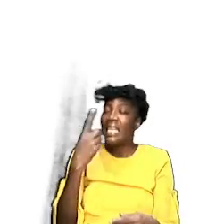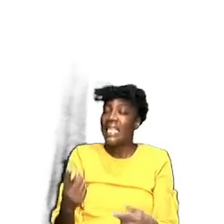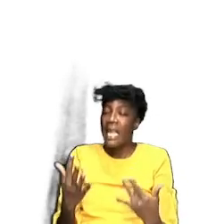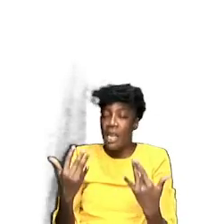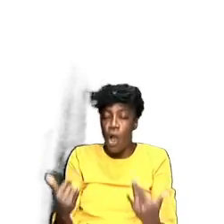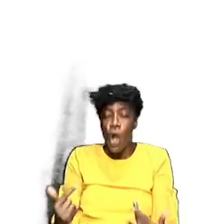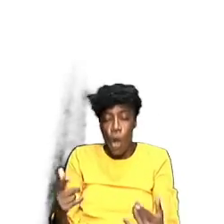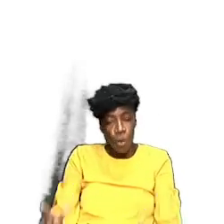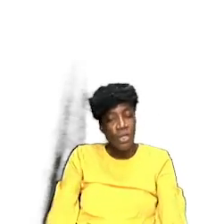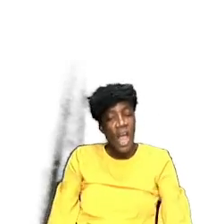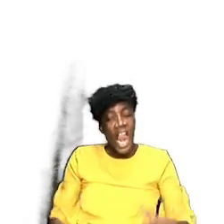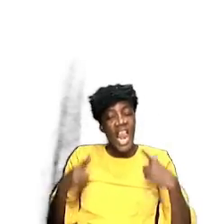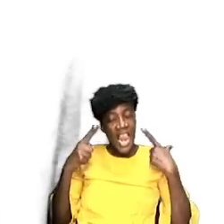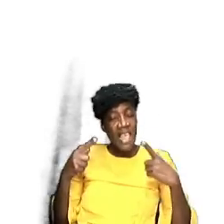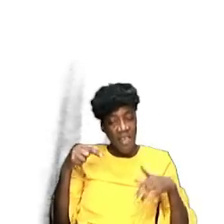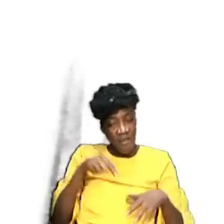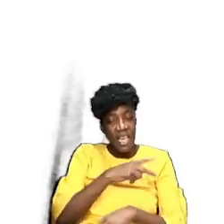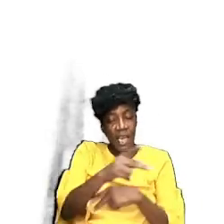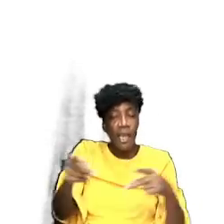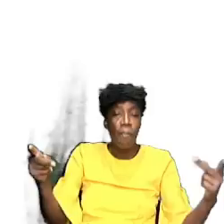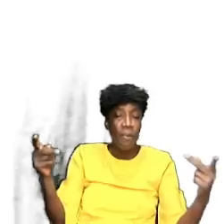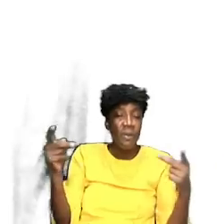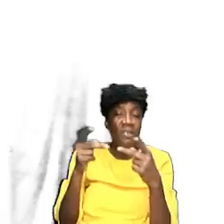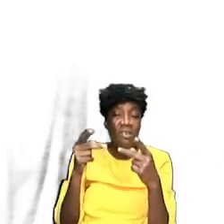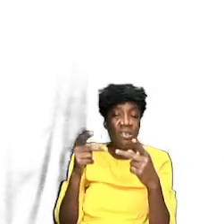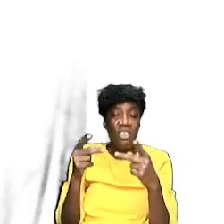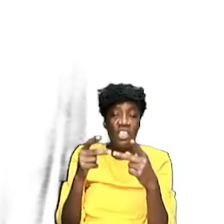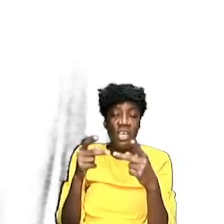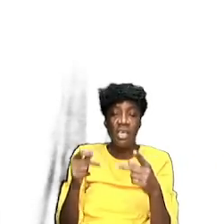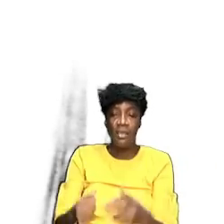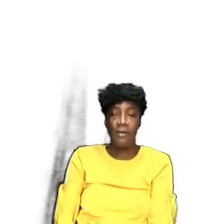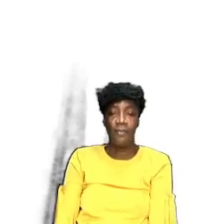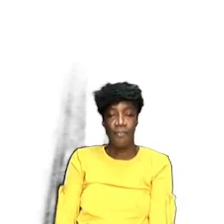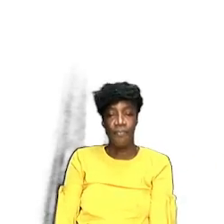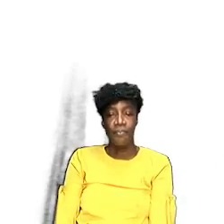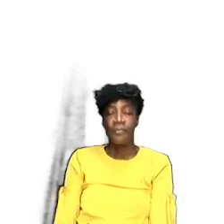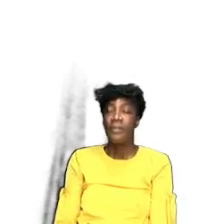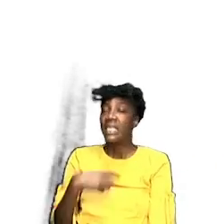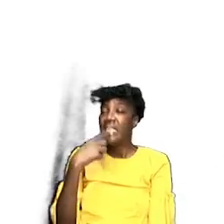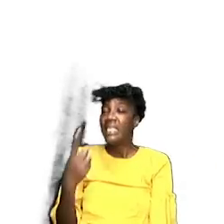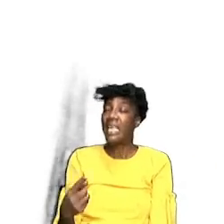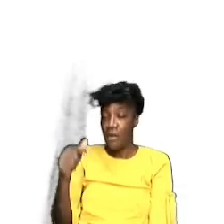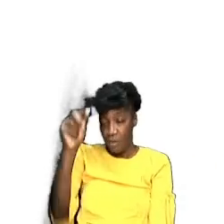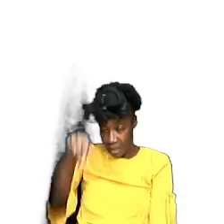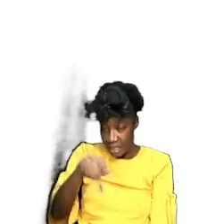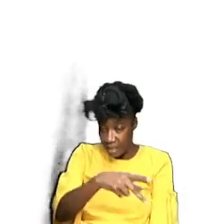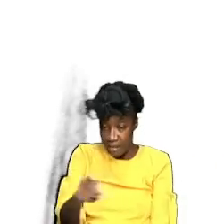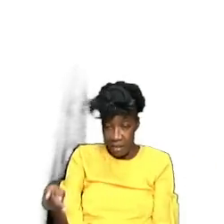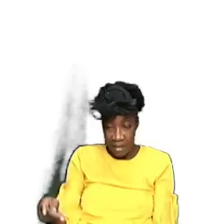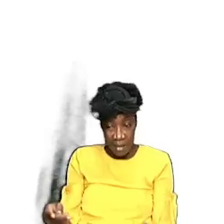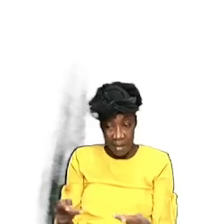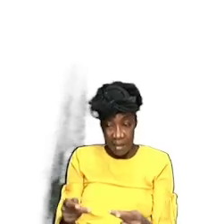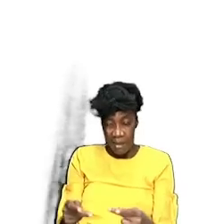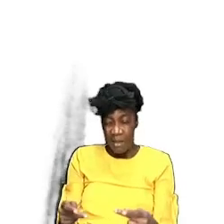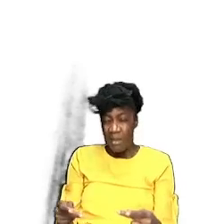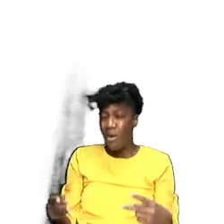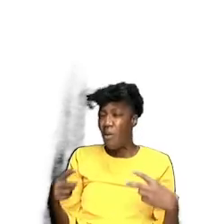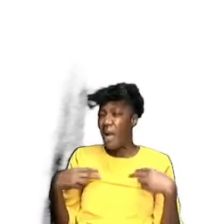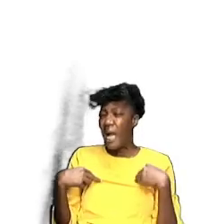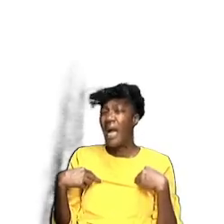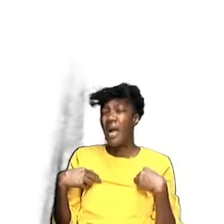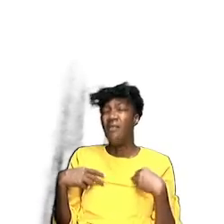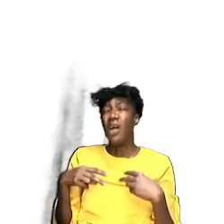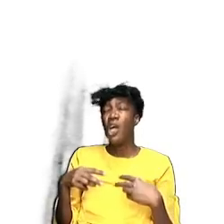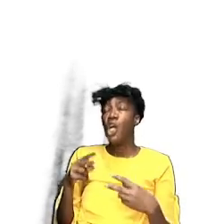our position. Then Ephesians chapter 6 says that through this position, we have new strength